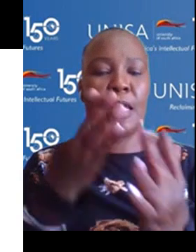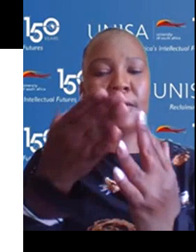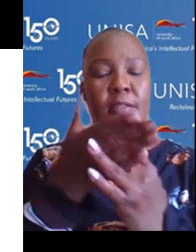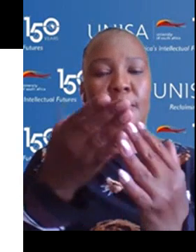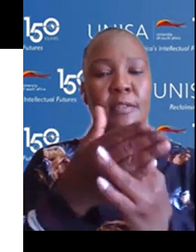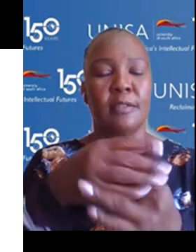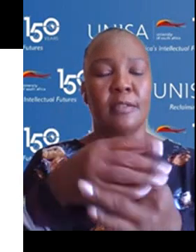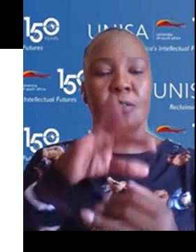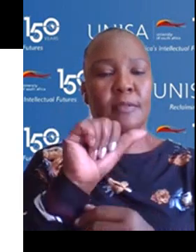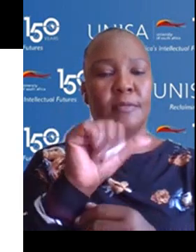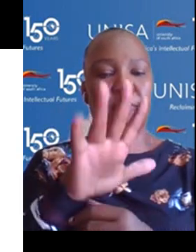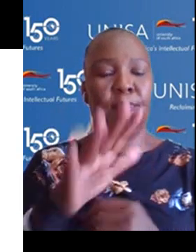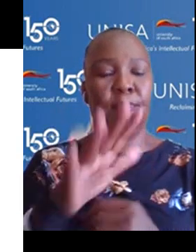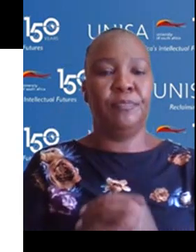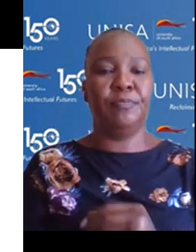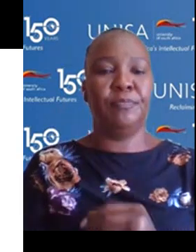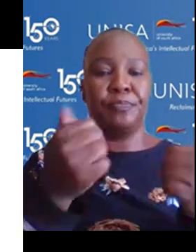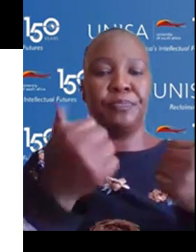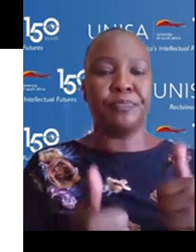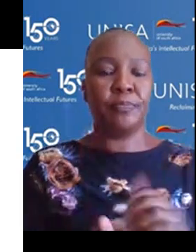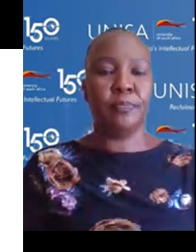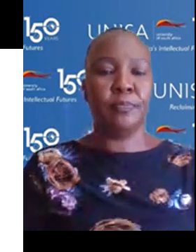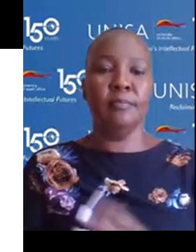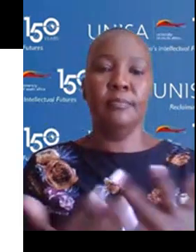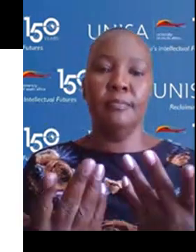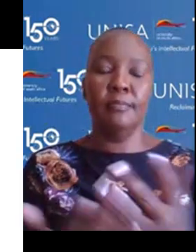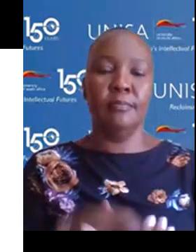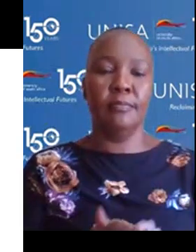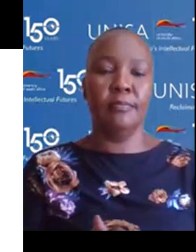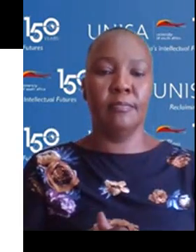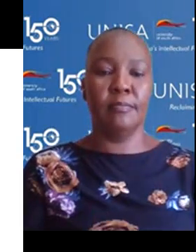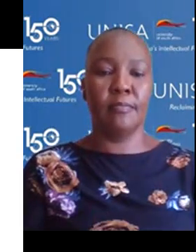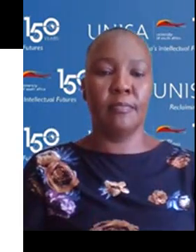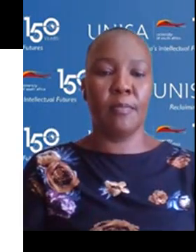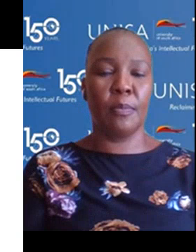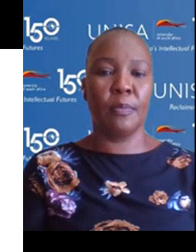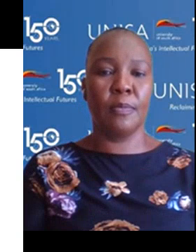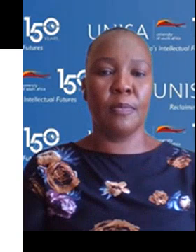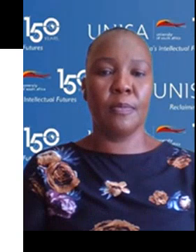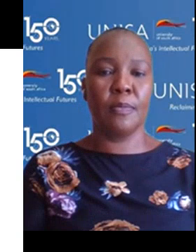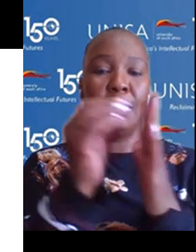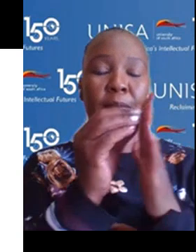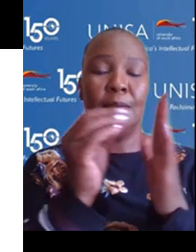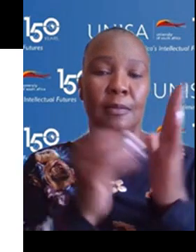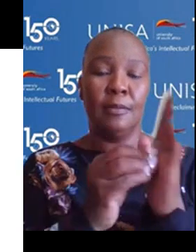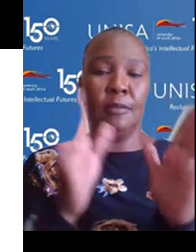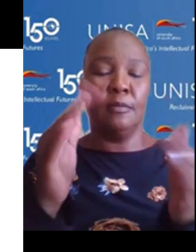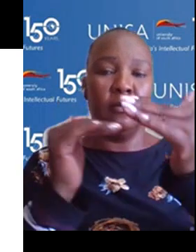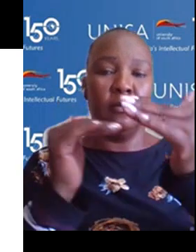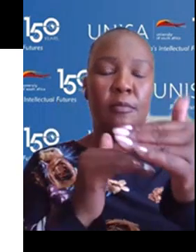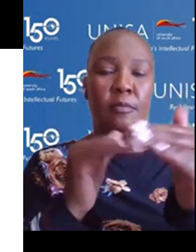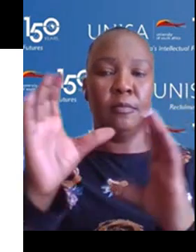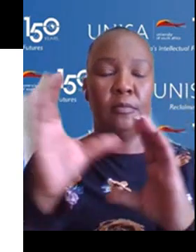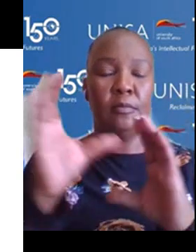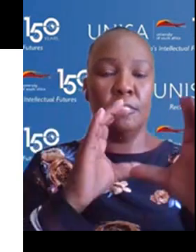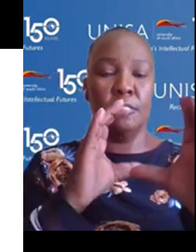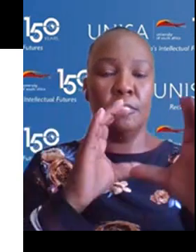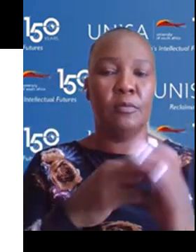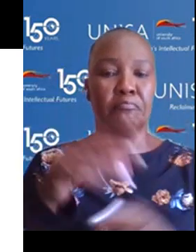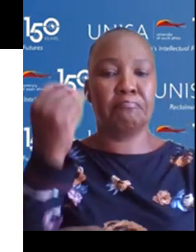Microsoft 365 account. So I just want you to, in the chat, just indicate what is your understanding of